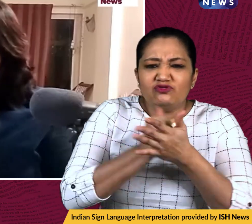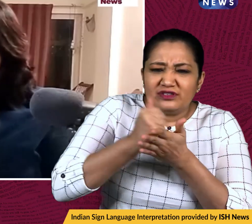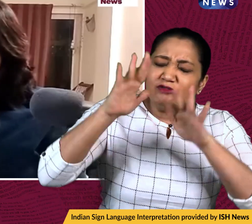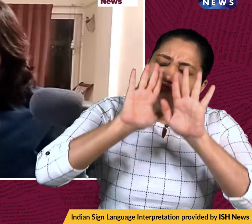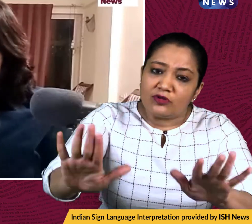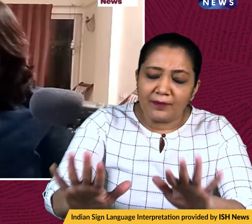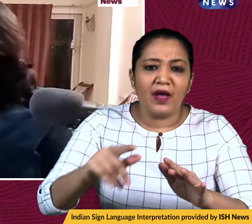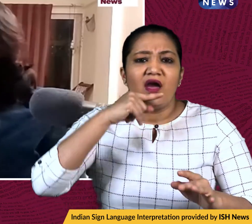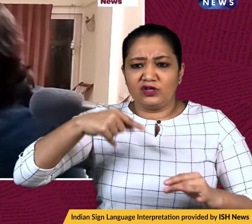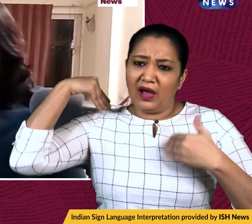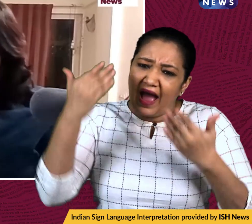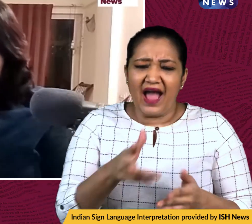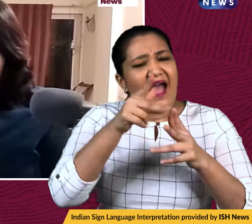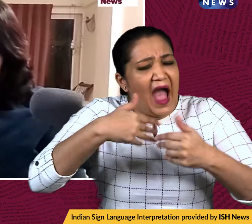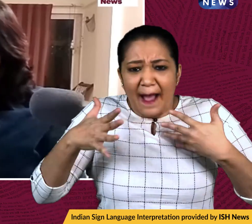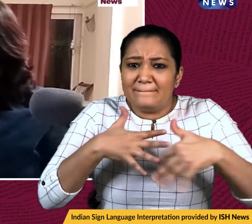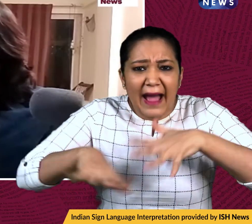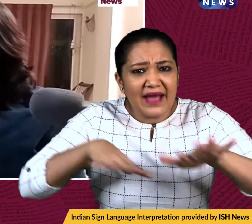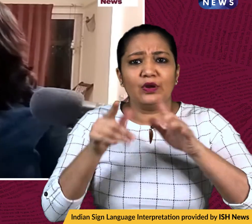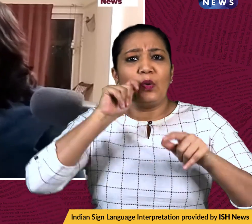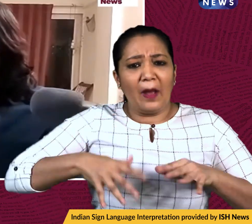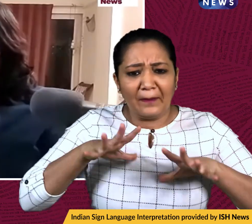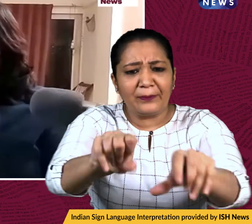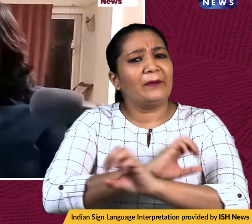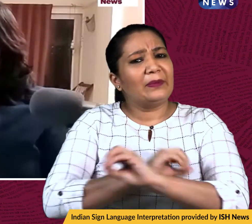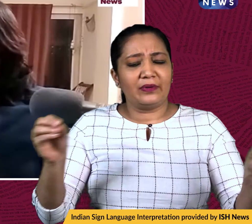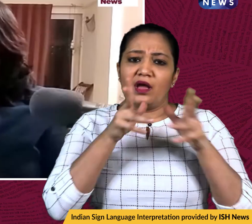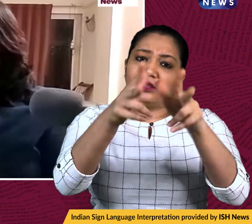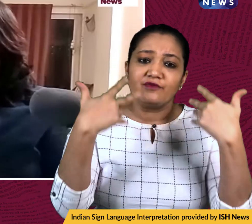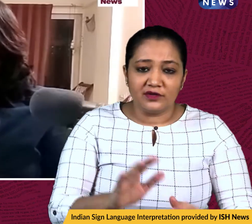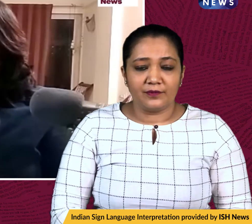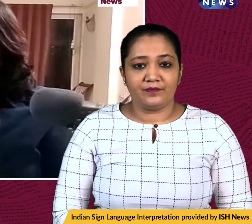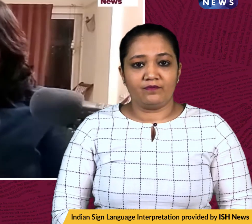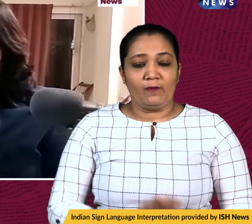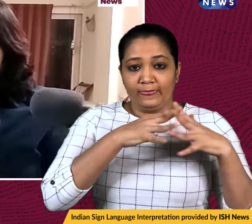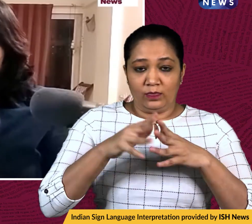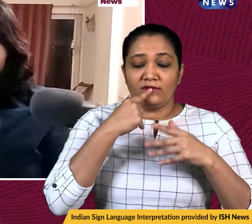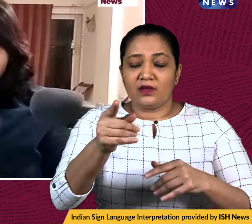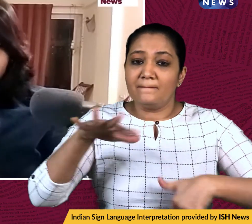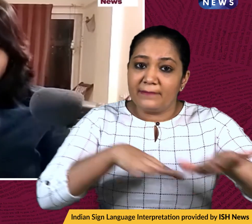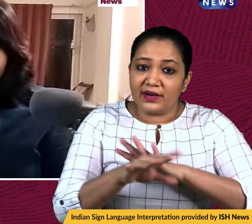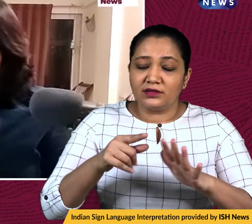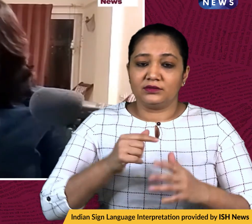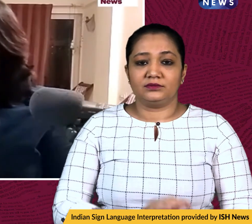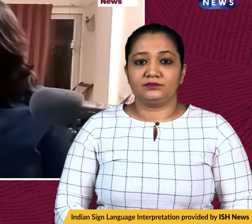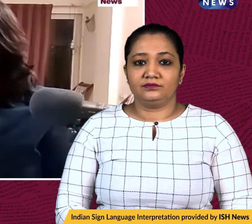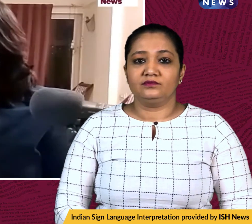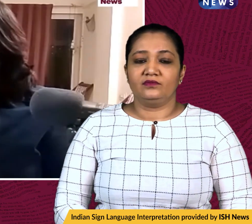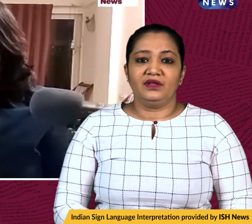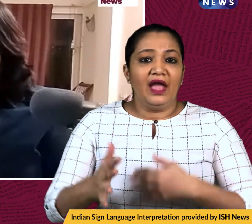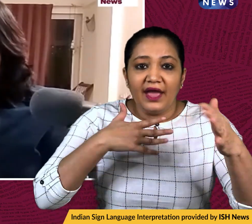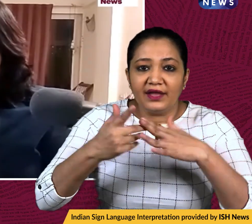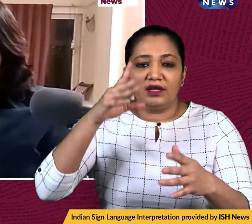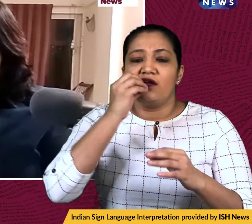far, Russia has maintained that it does not plan on doing so. With tension soaring, the US said that it was prepared to push back